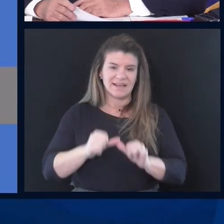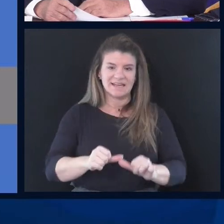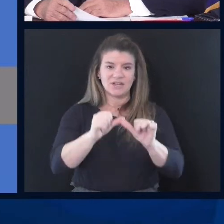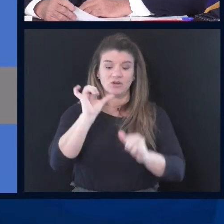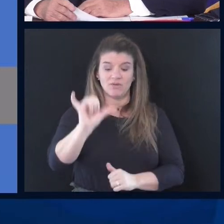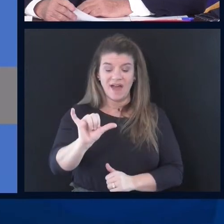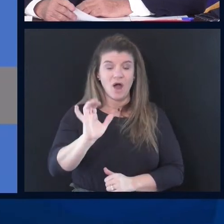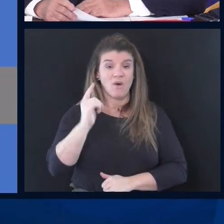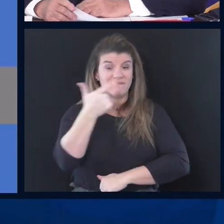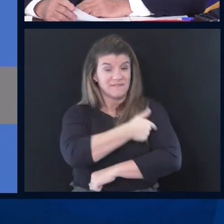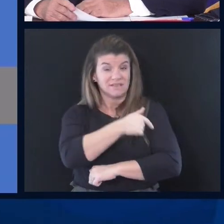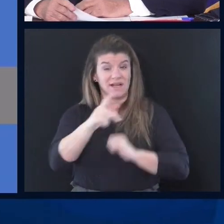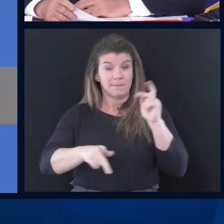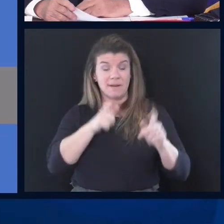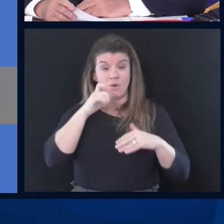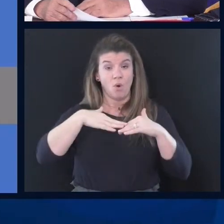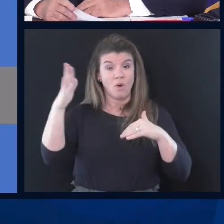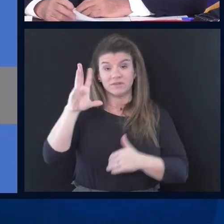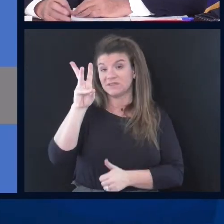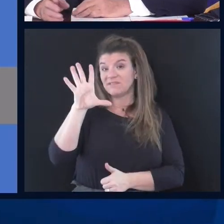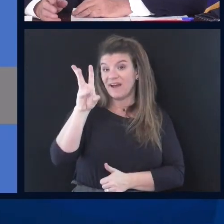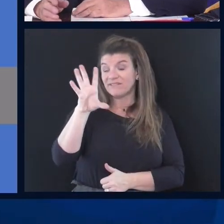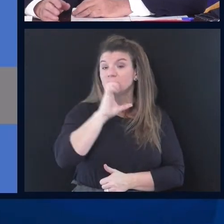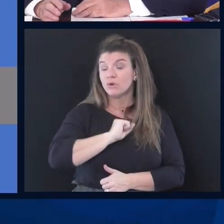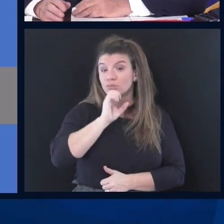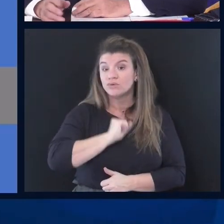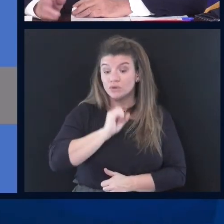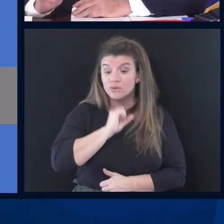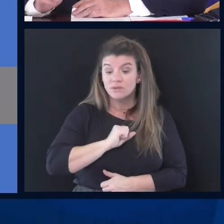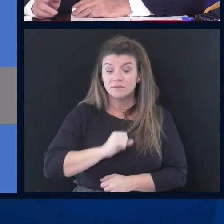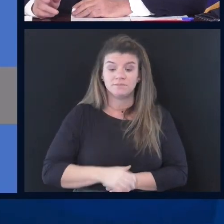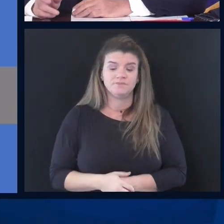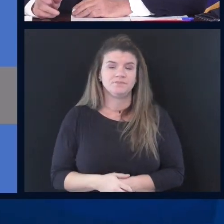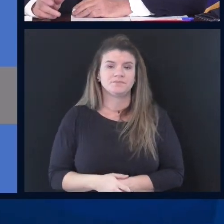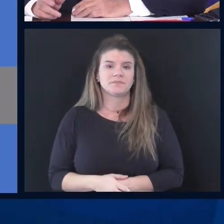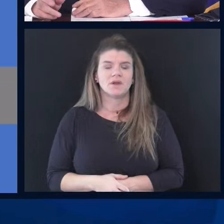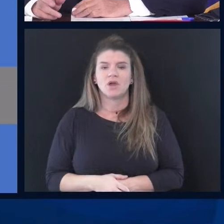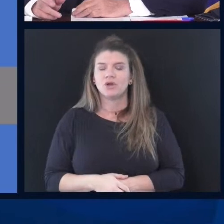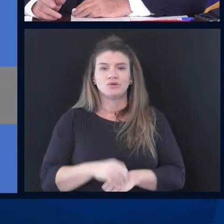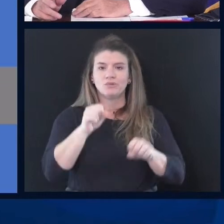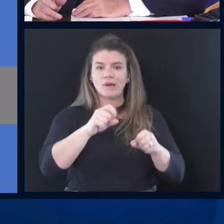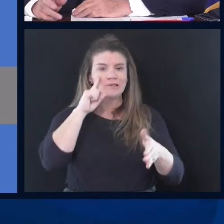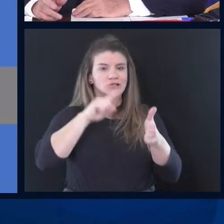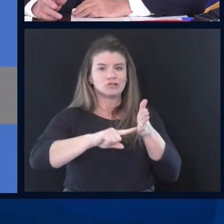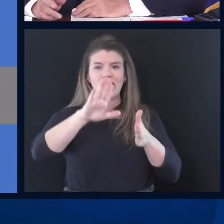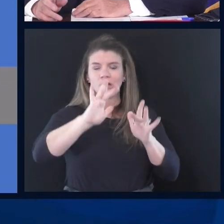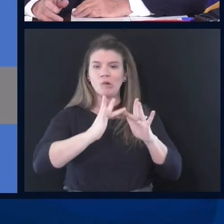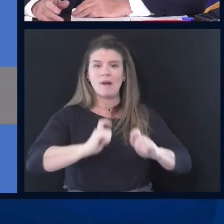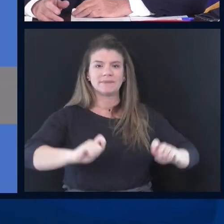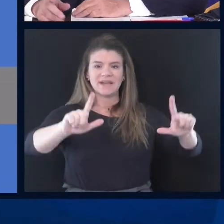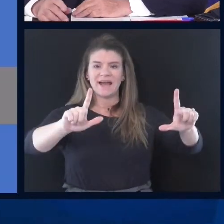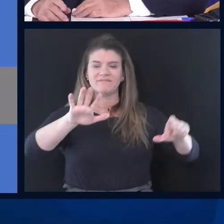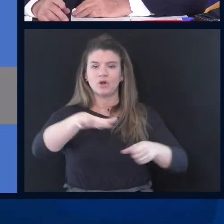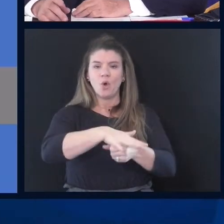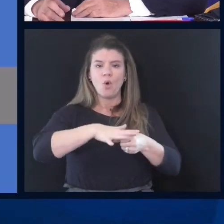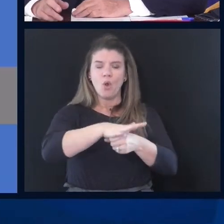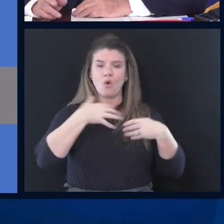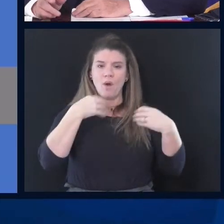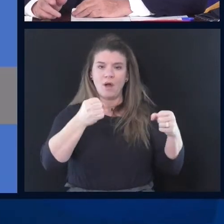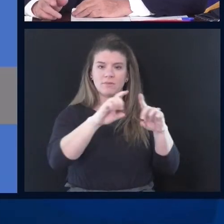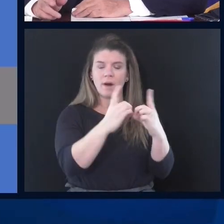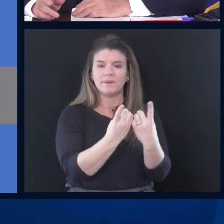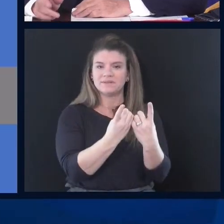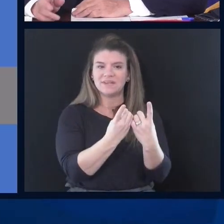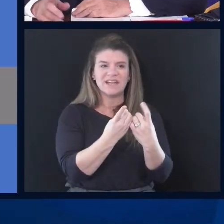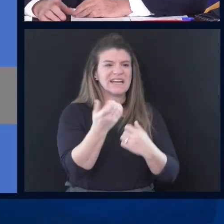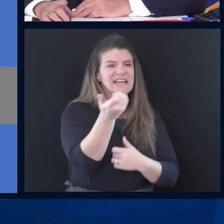We're vaccinating people that are 65 years of age and older. You can check your website for your local health department